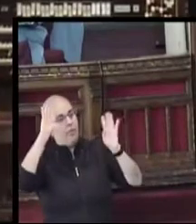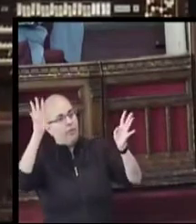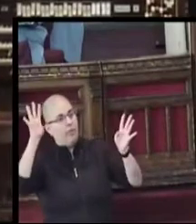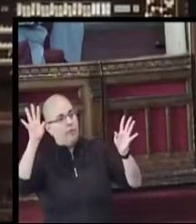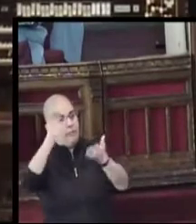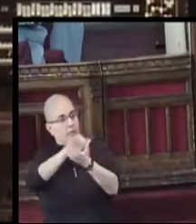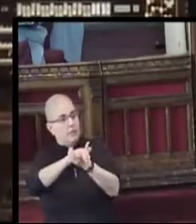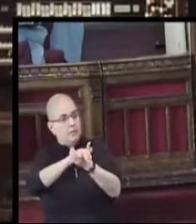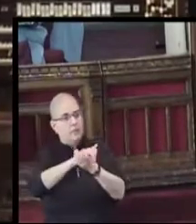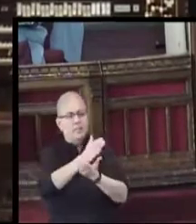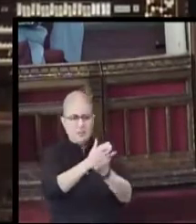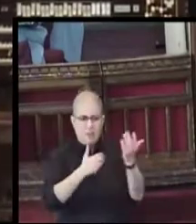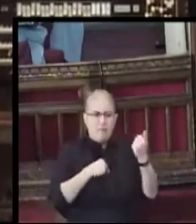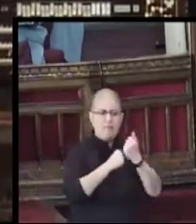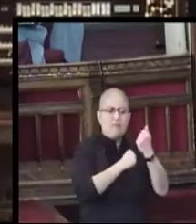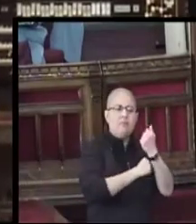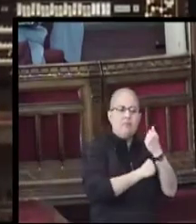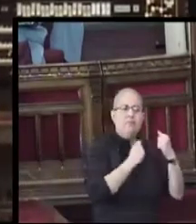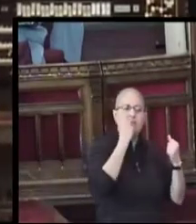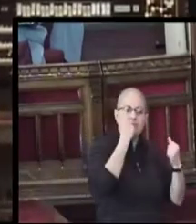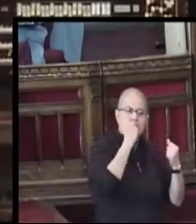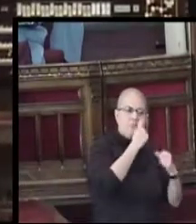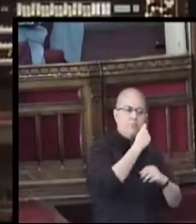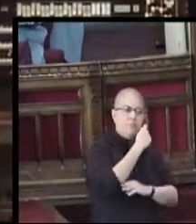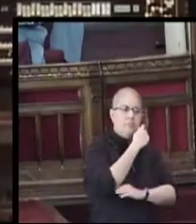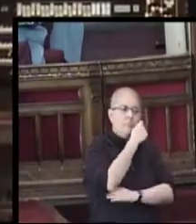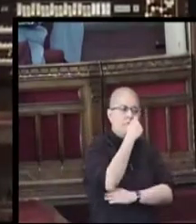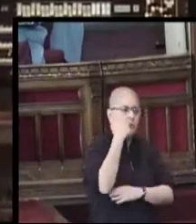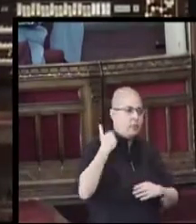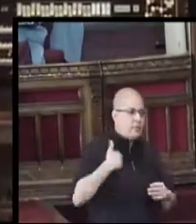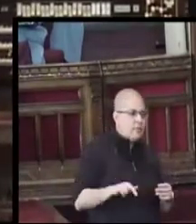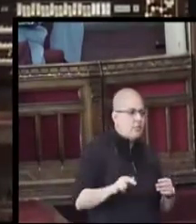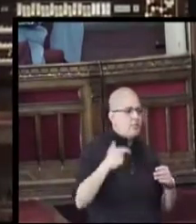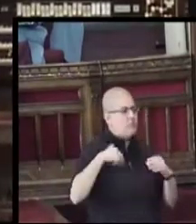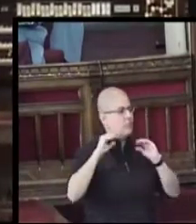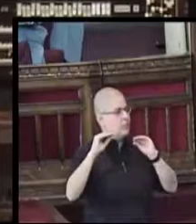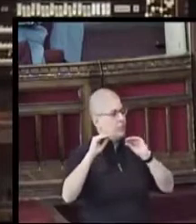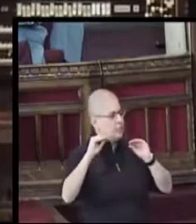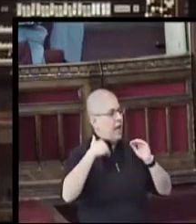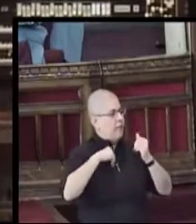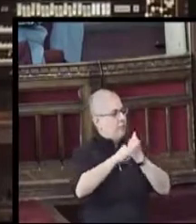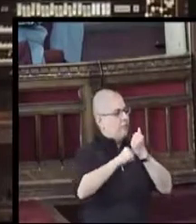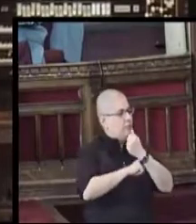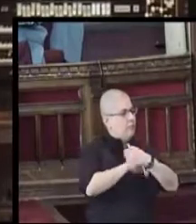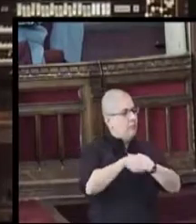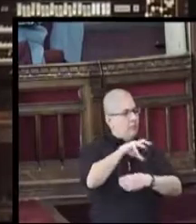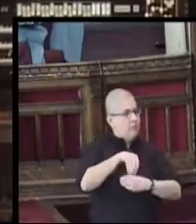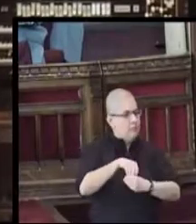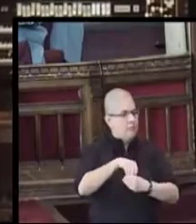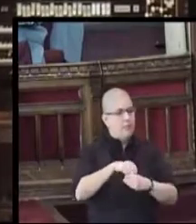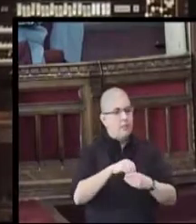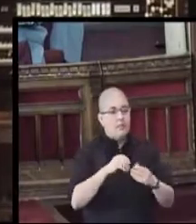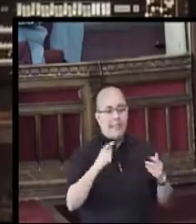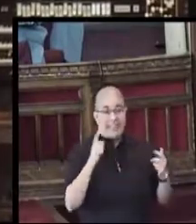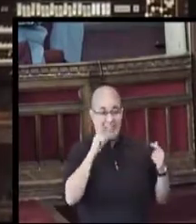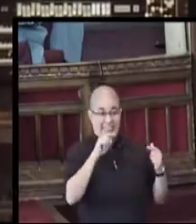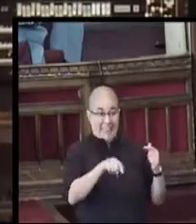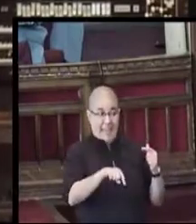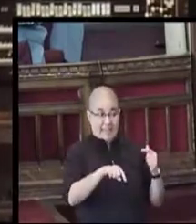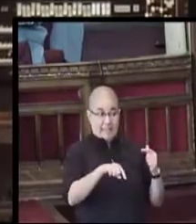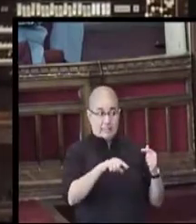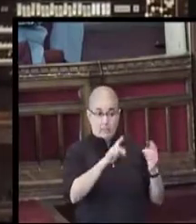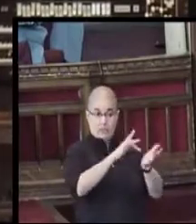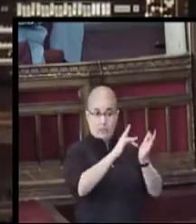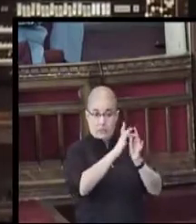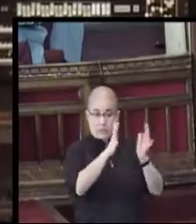those have basis in religion and religious teachings. So I think this is the kind of dilemma that Jesus